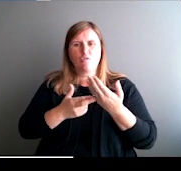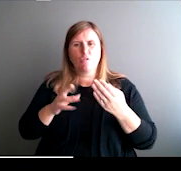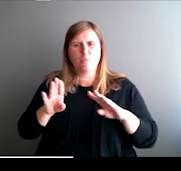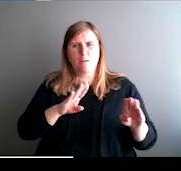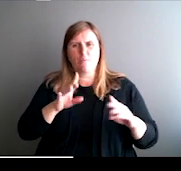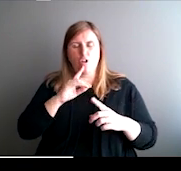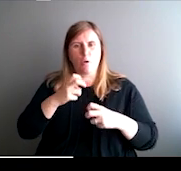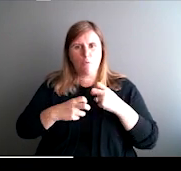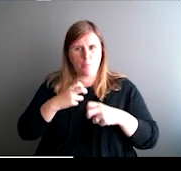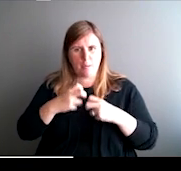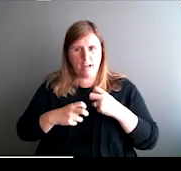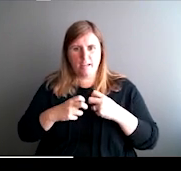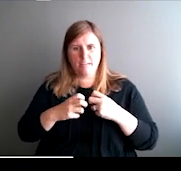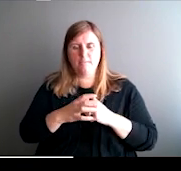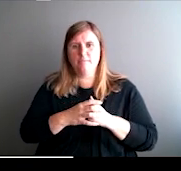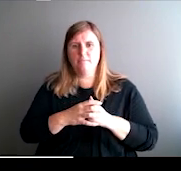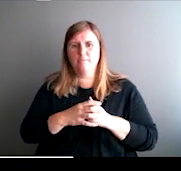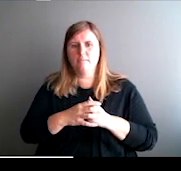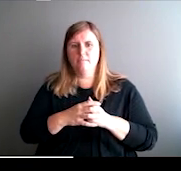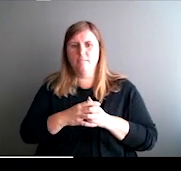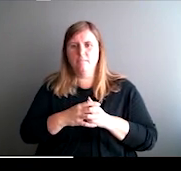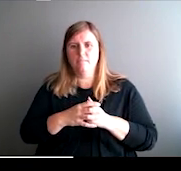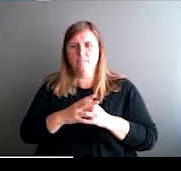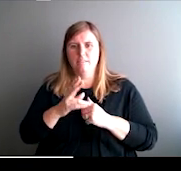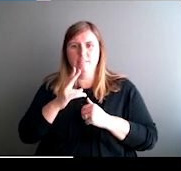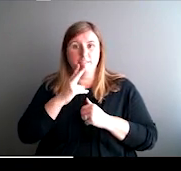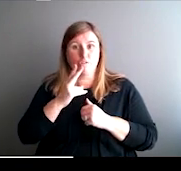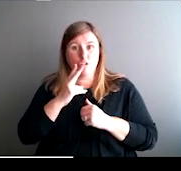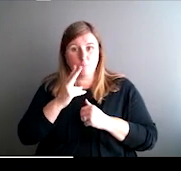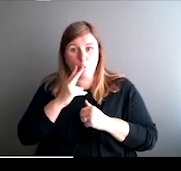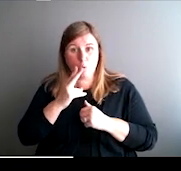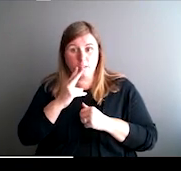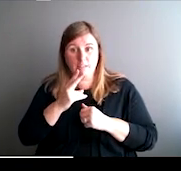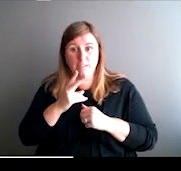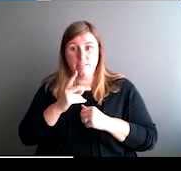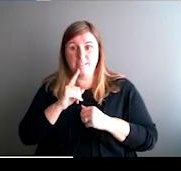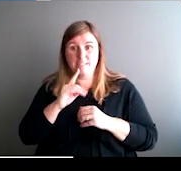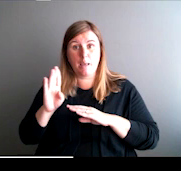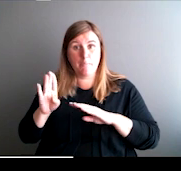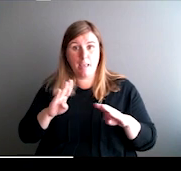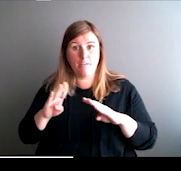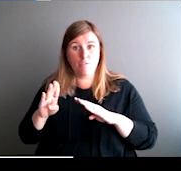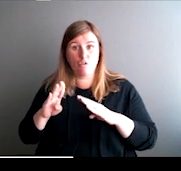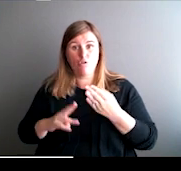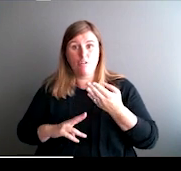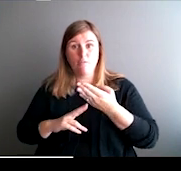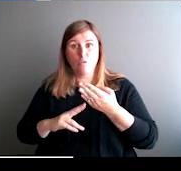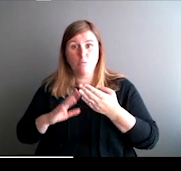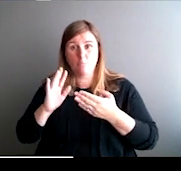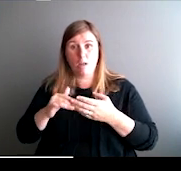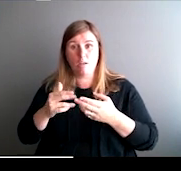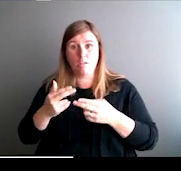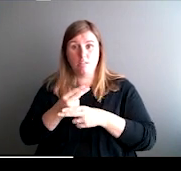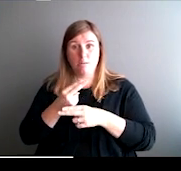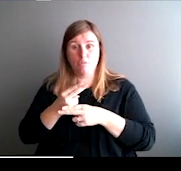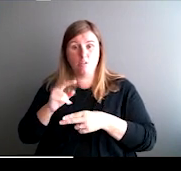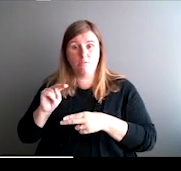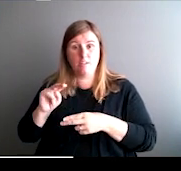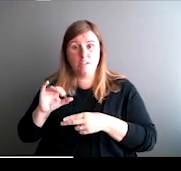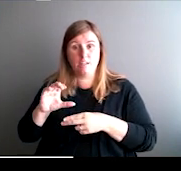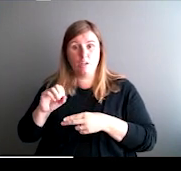that are problematic. Cigarette smoking is a behavior reinforced by consumption of